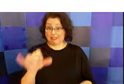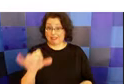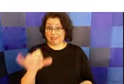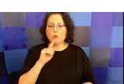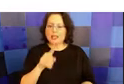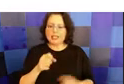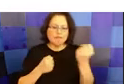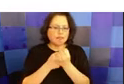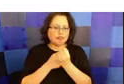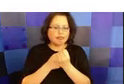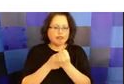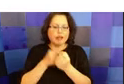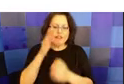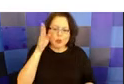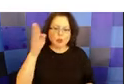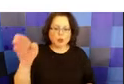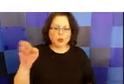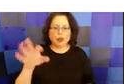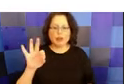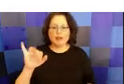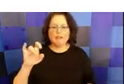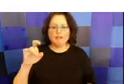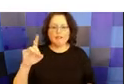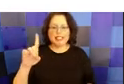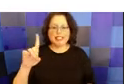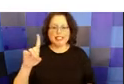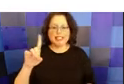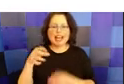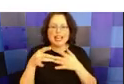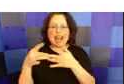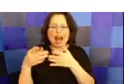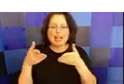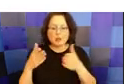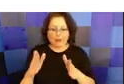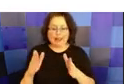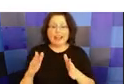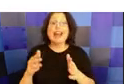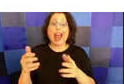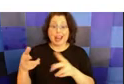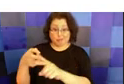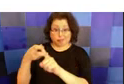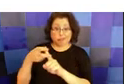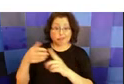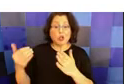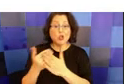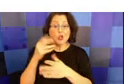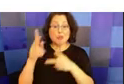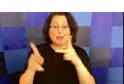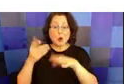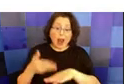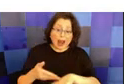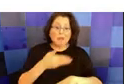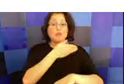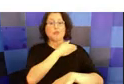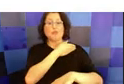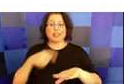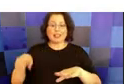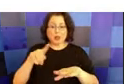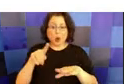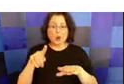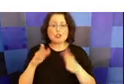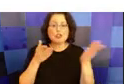fixed guideway assets. It encourages our transit ridership and brings in new riders while hopefully improving the amenities for longtime riders